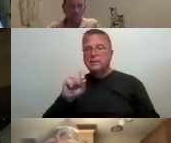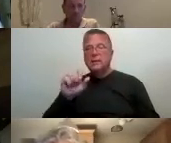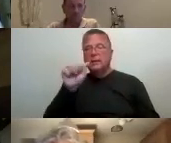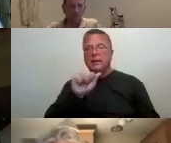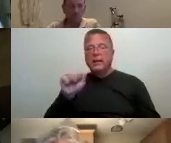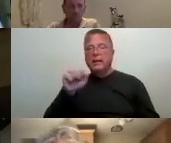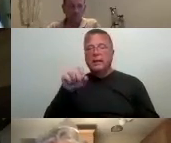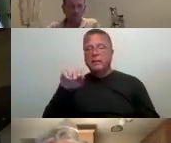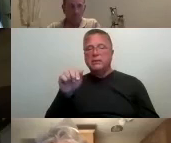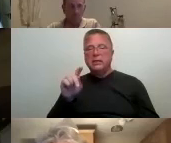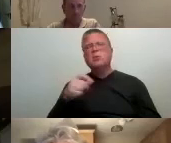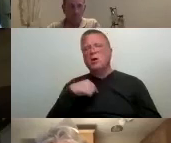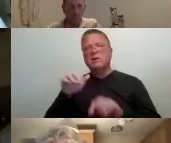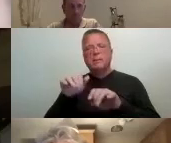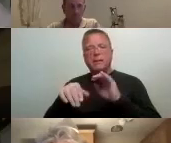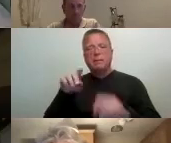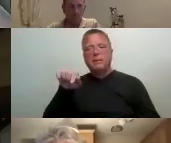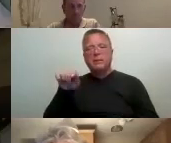karina.ricks@pgh. I'll type it into the chat.